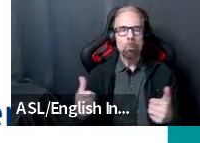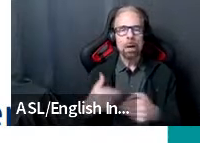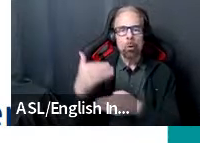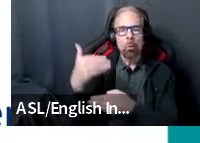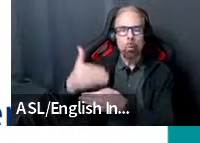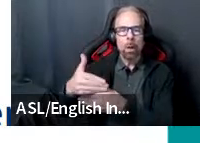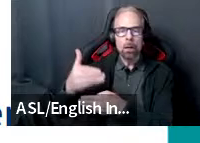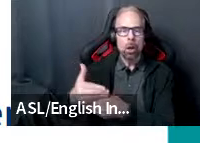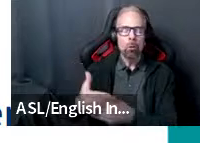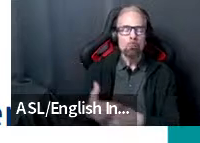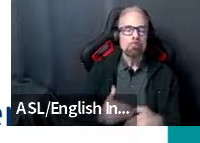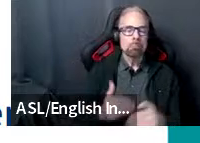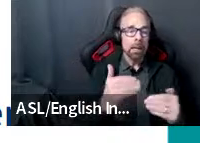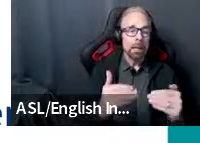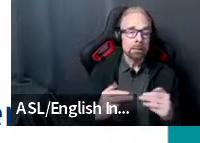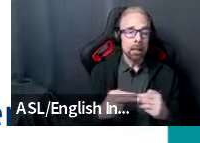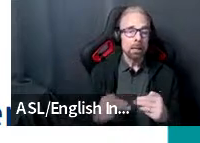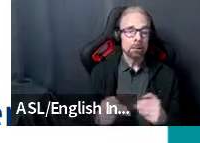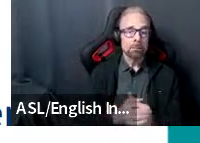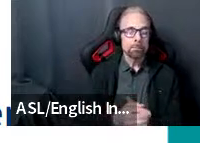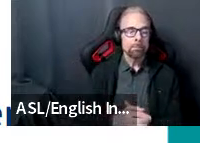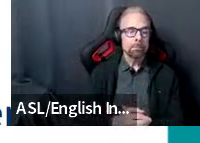Next slide.